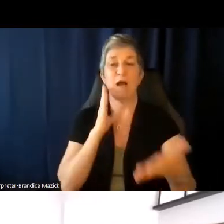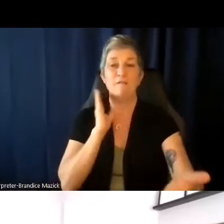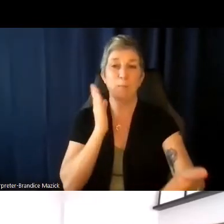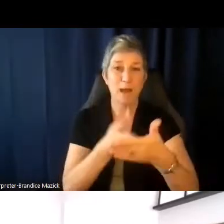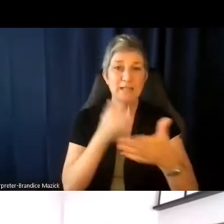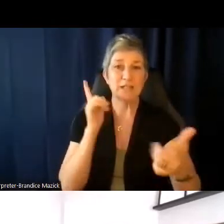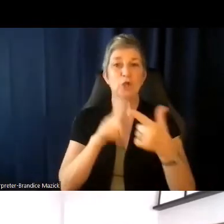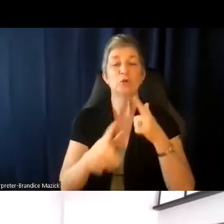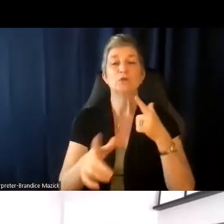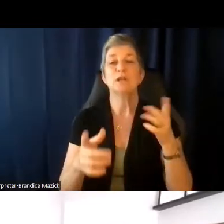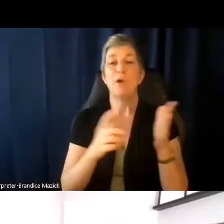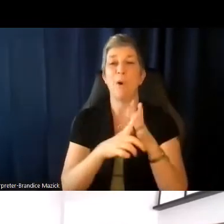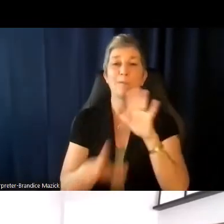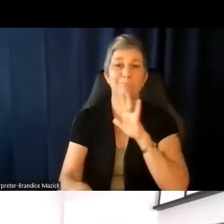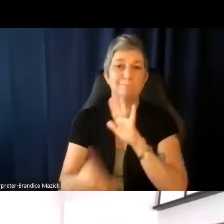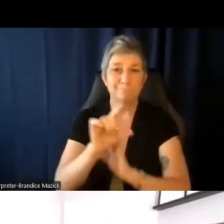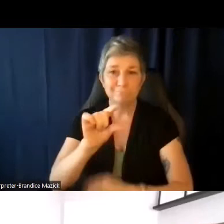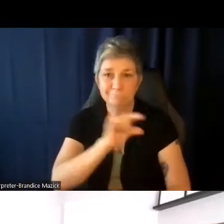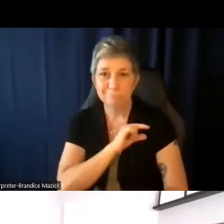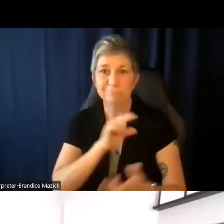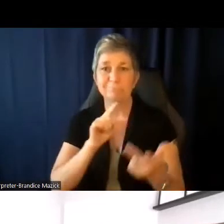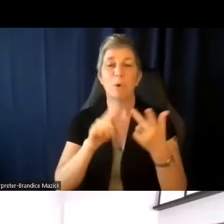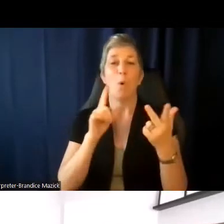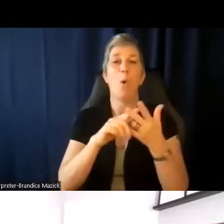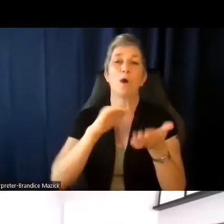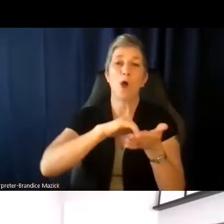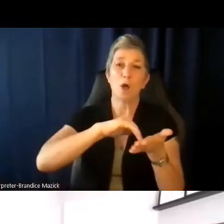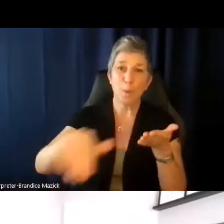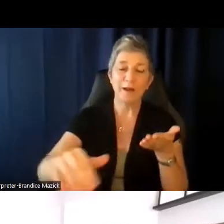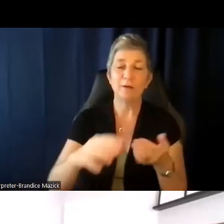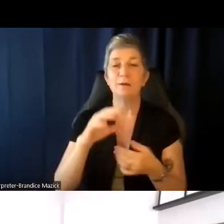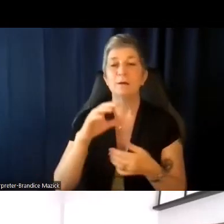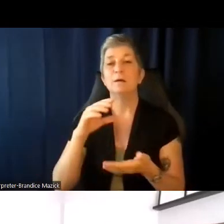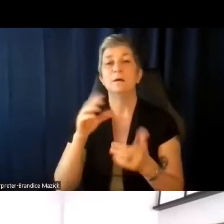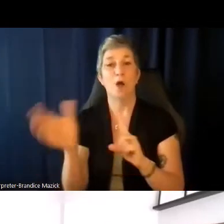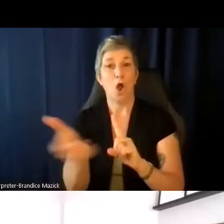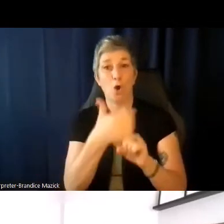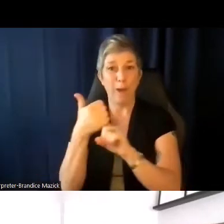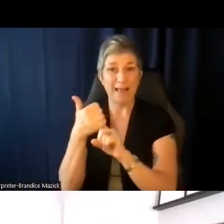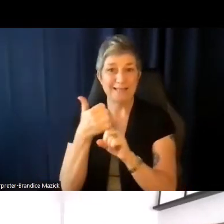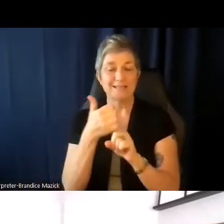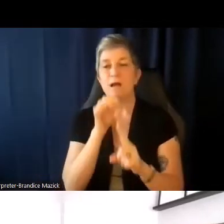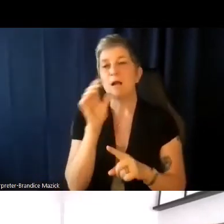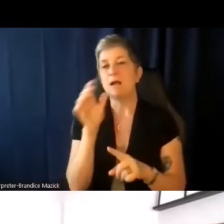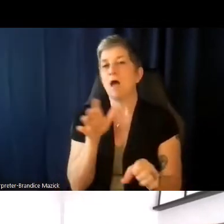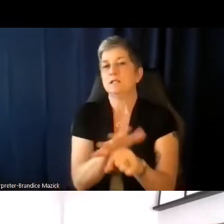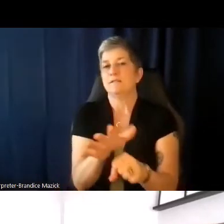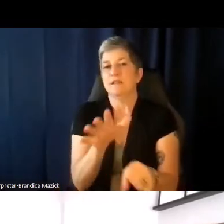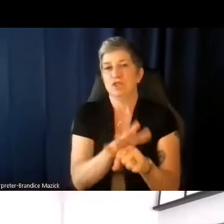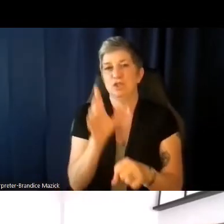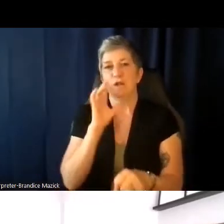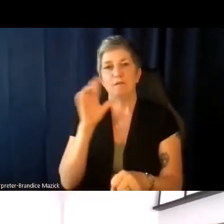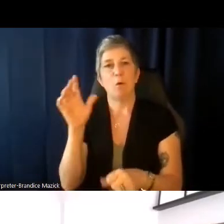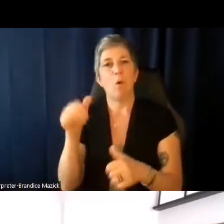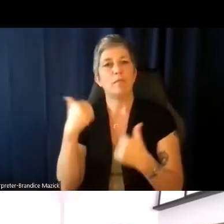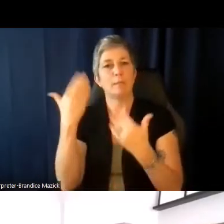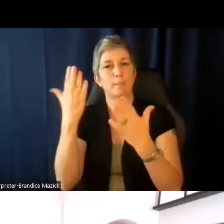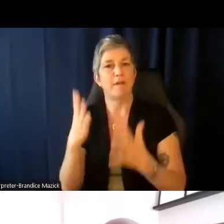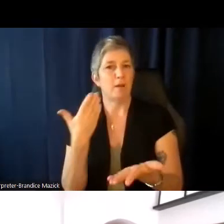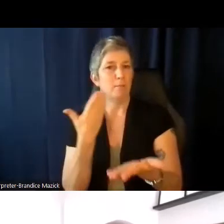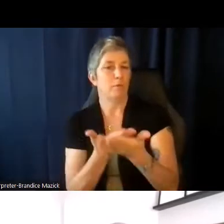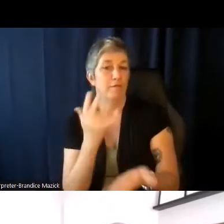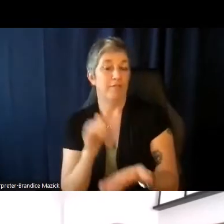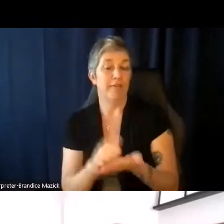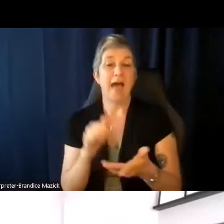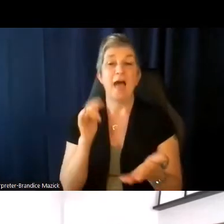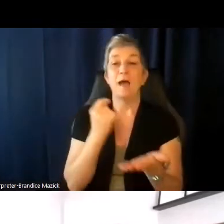or acquittal, arrests are likely not sufficient for the housing provider to prove that. Exclusions because of